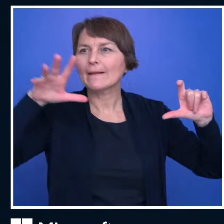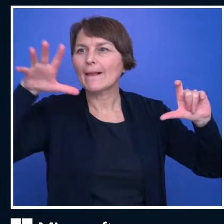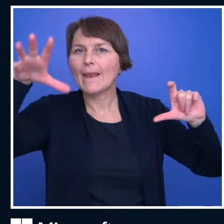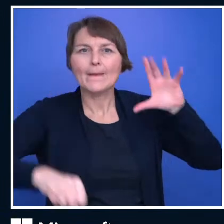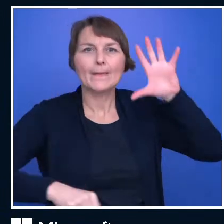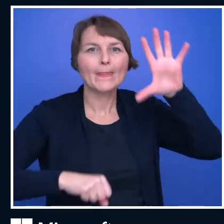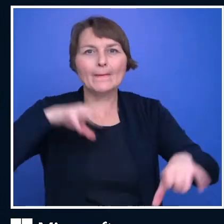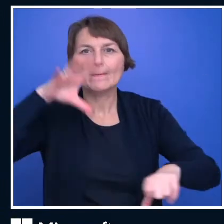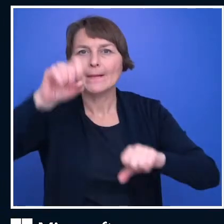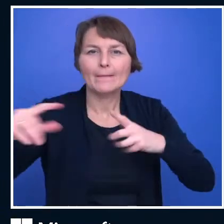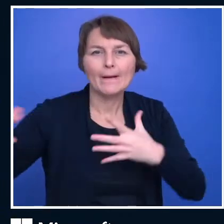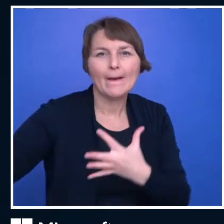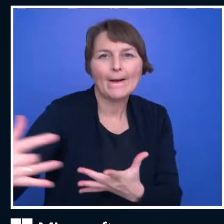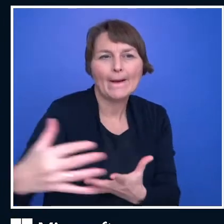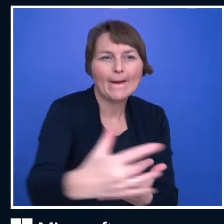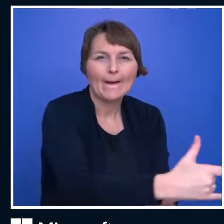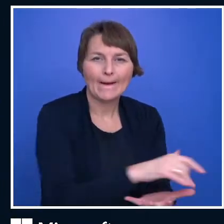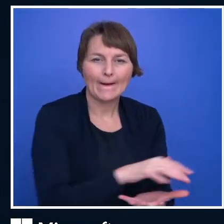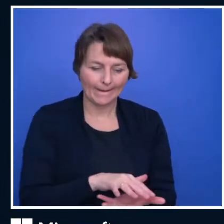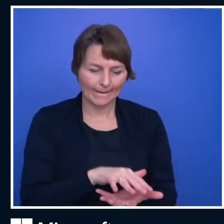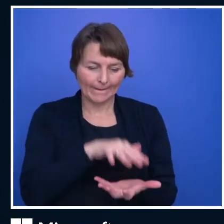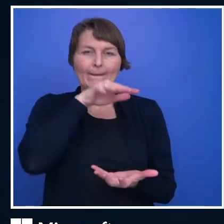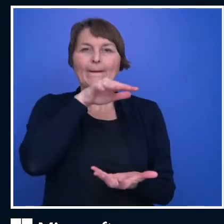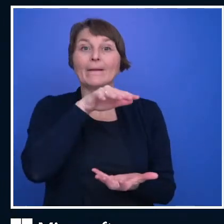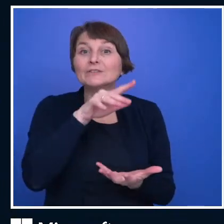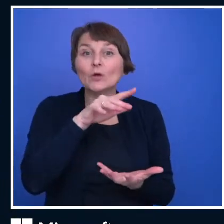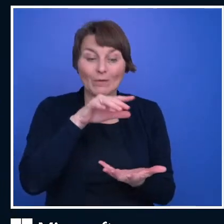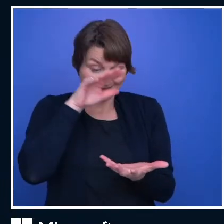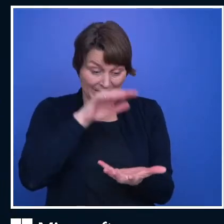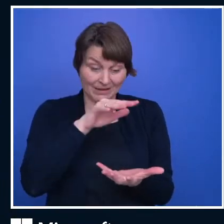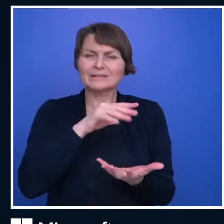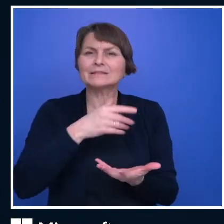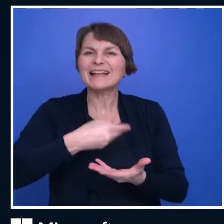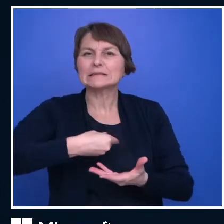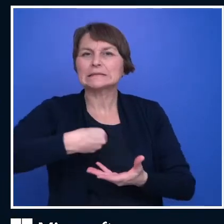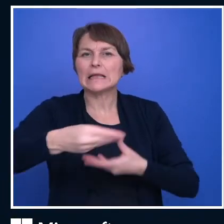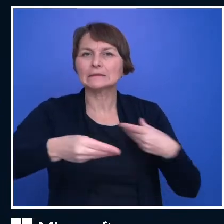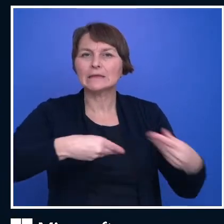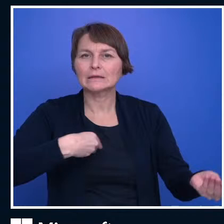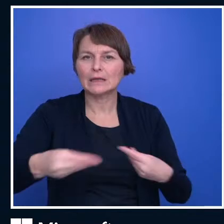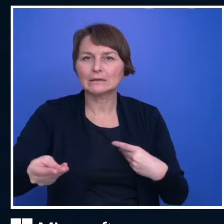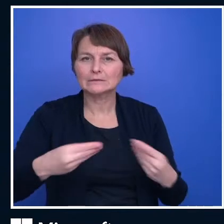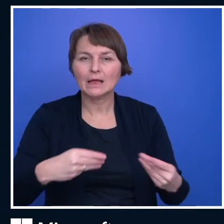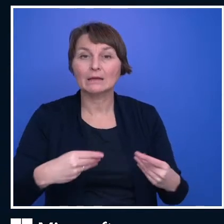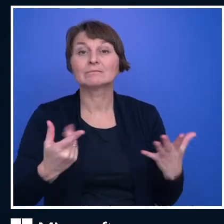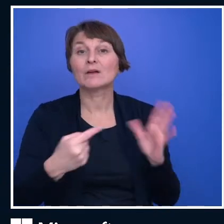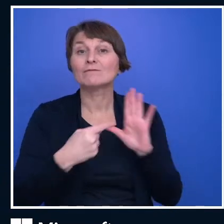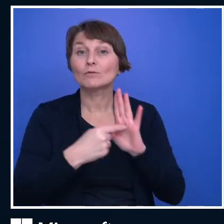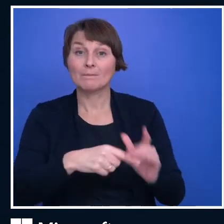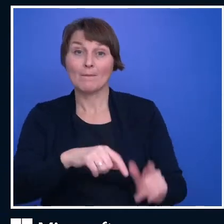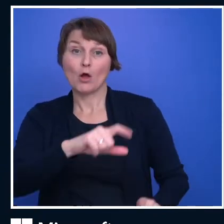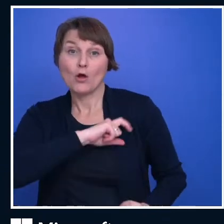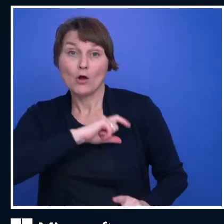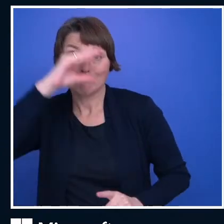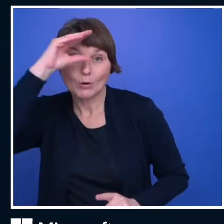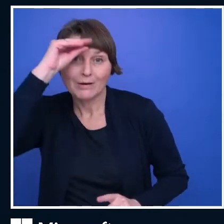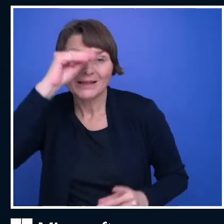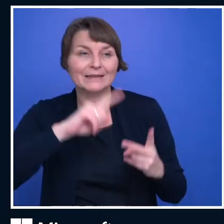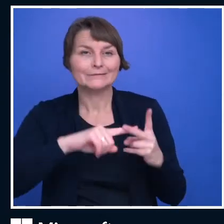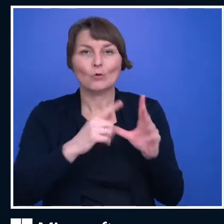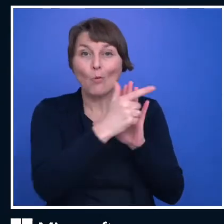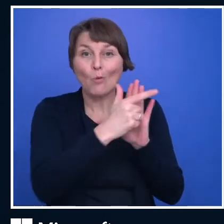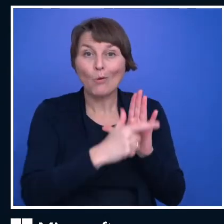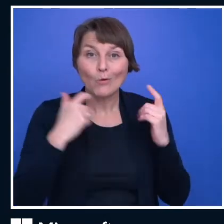them to law enforcement, federal agencies, and private companies. One such company is Clearview